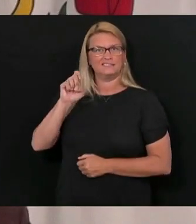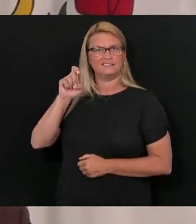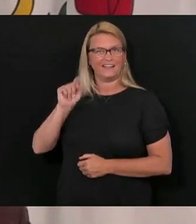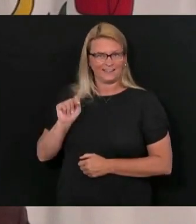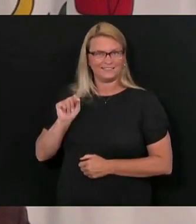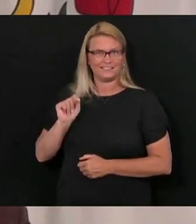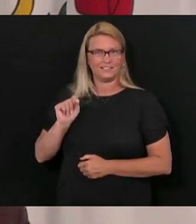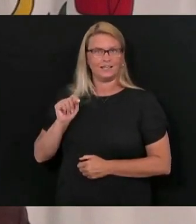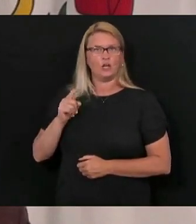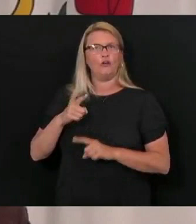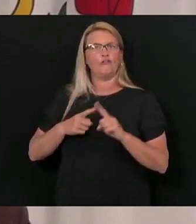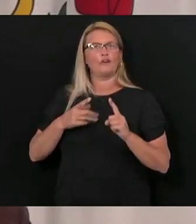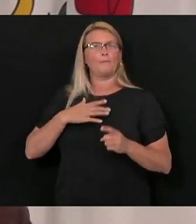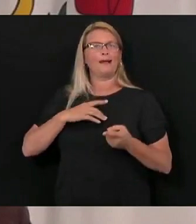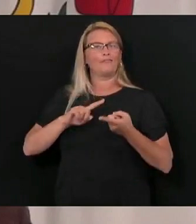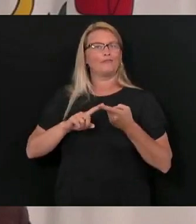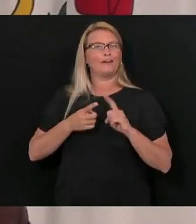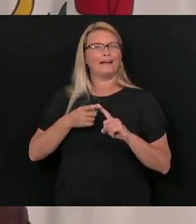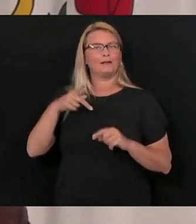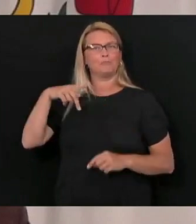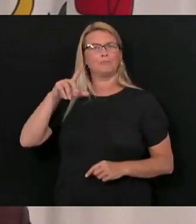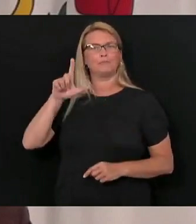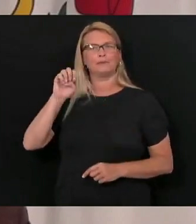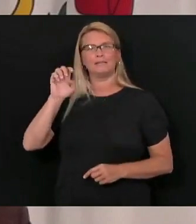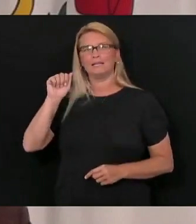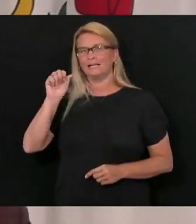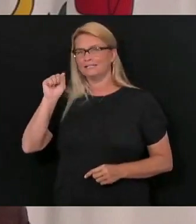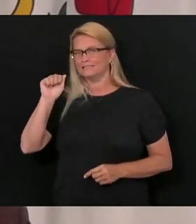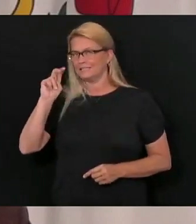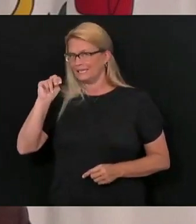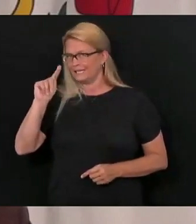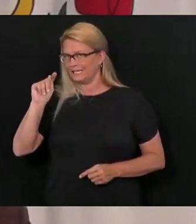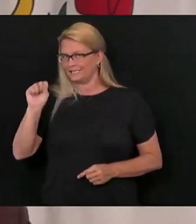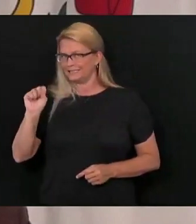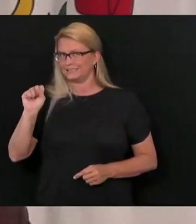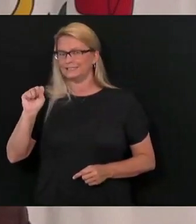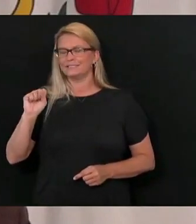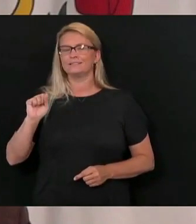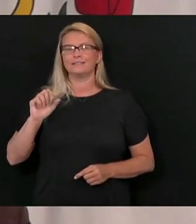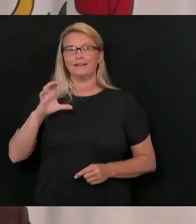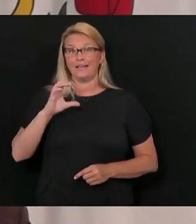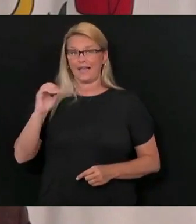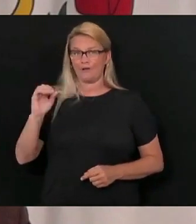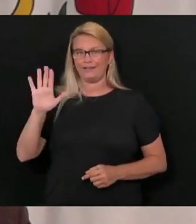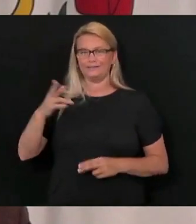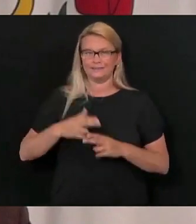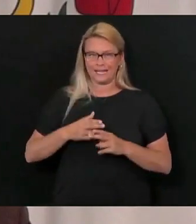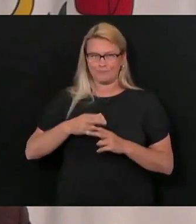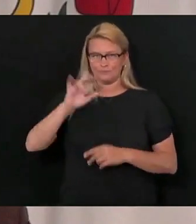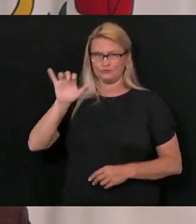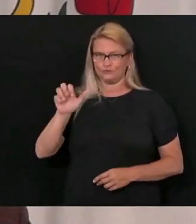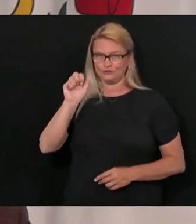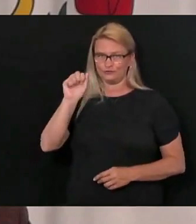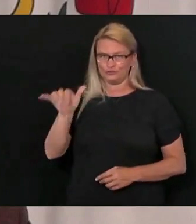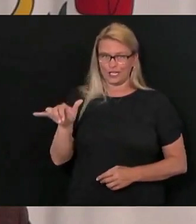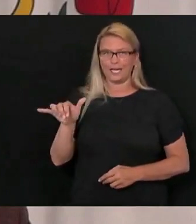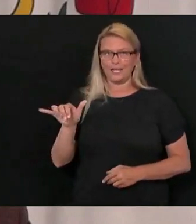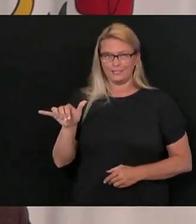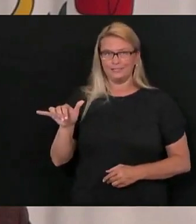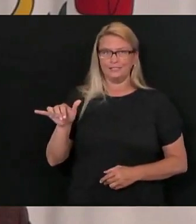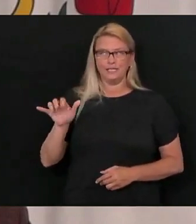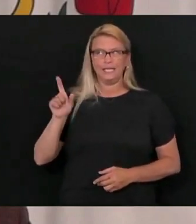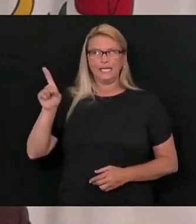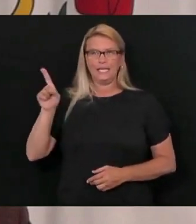friend of mine up in Pleasants County. His name's Jay, and I'm not going to go into his last name, but Jay had a real concern